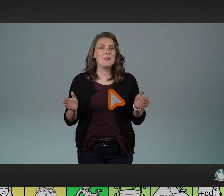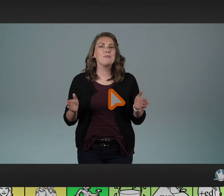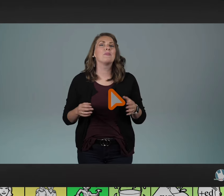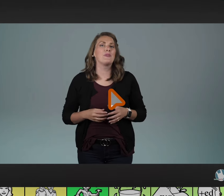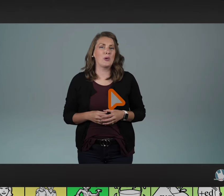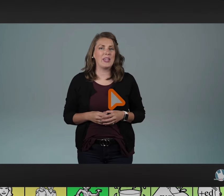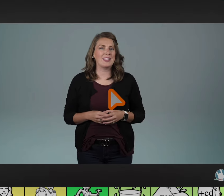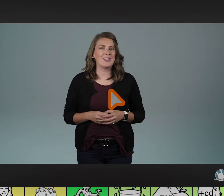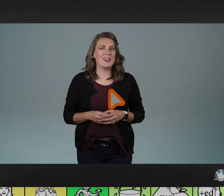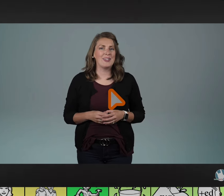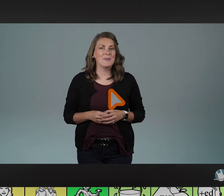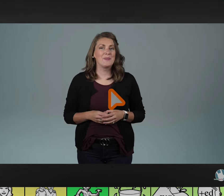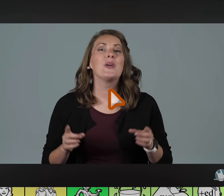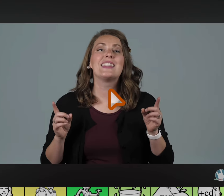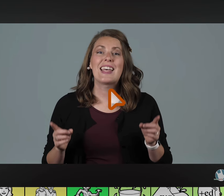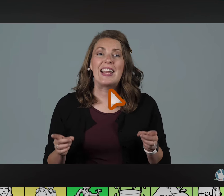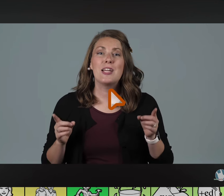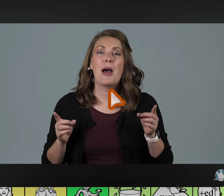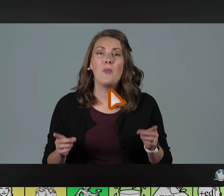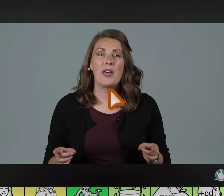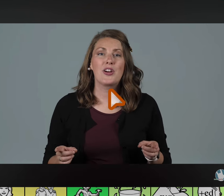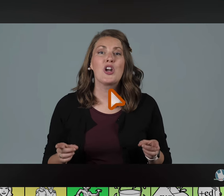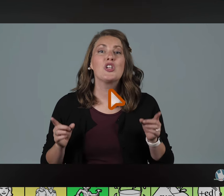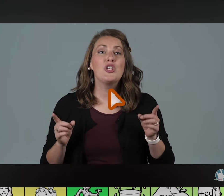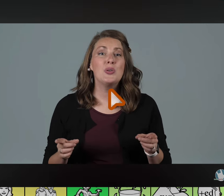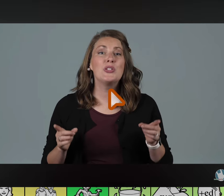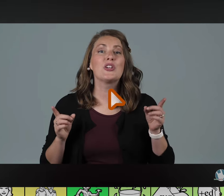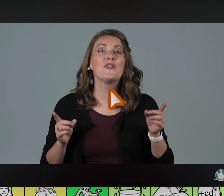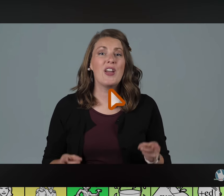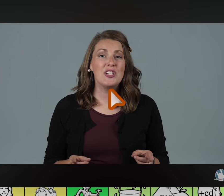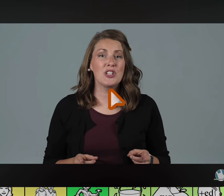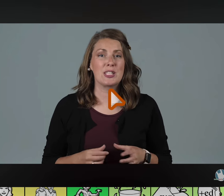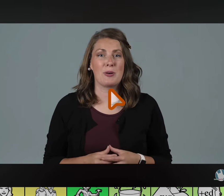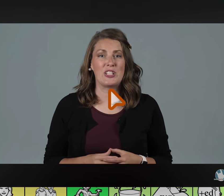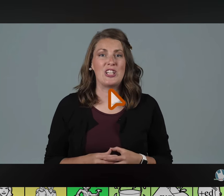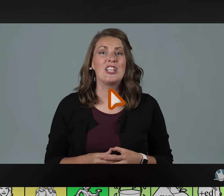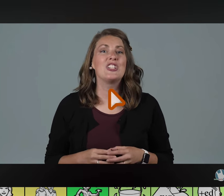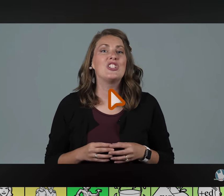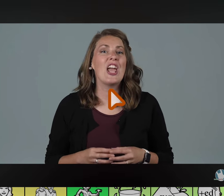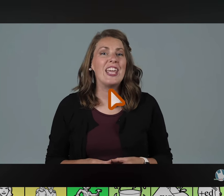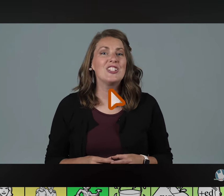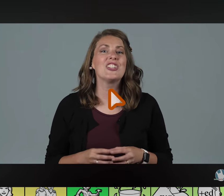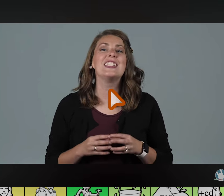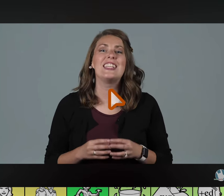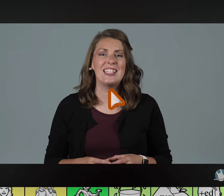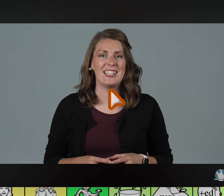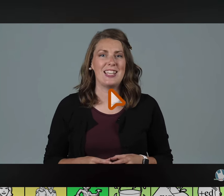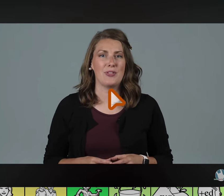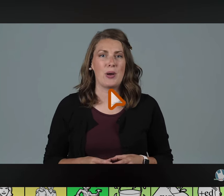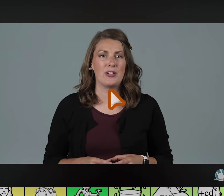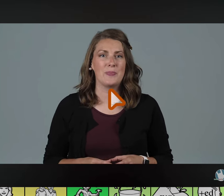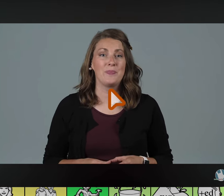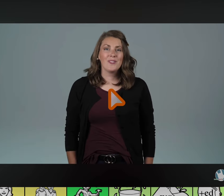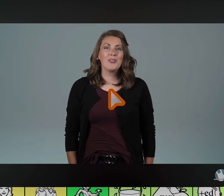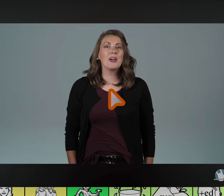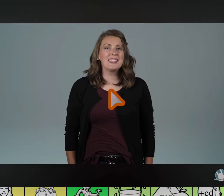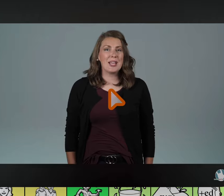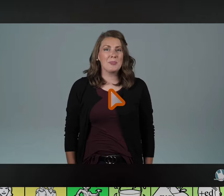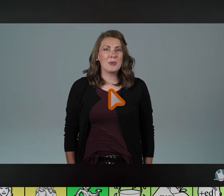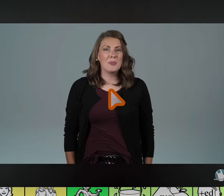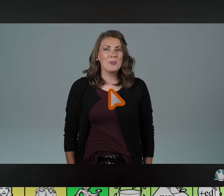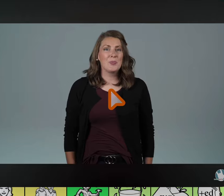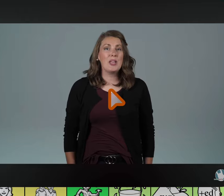Here's a tip before we get started. When signing about weather, use your facial expression to change the intensity of the weather.